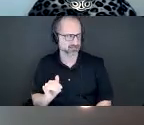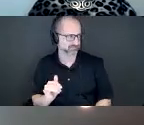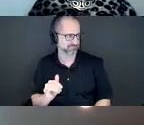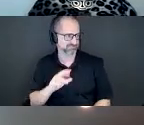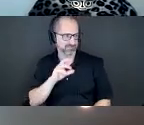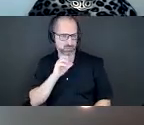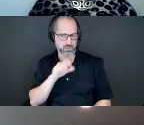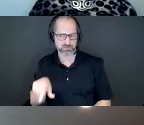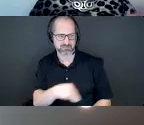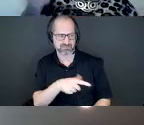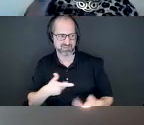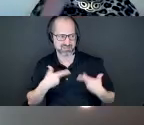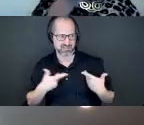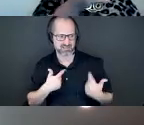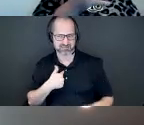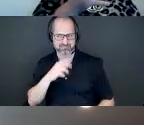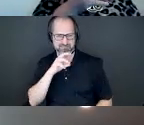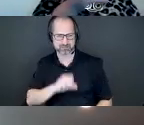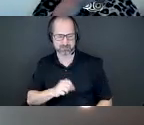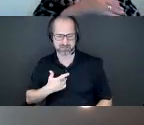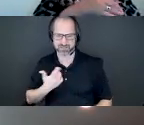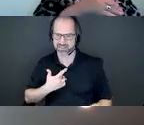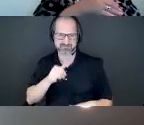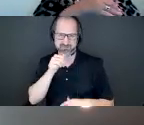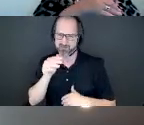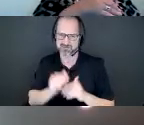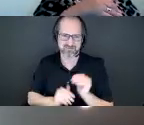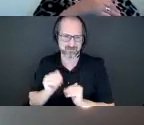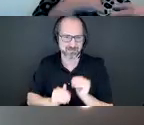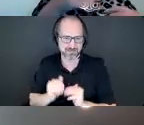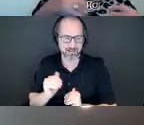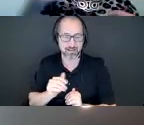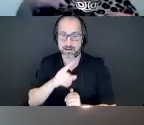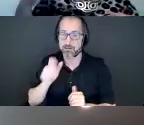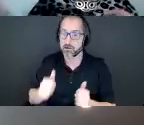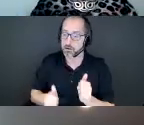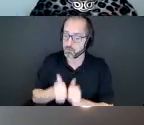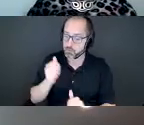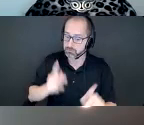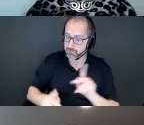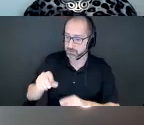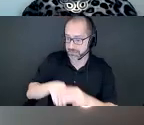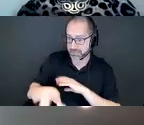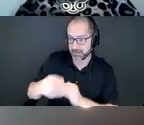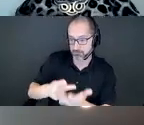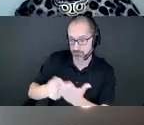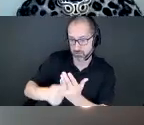thing. So because the population that is in the program may have different needs than the older adults.